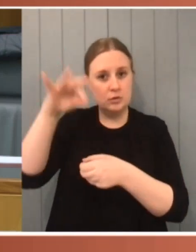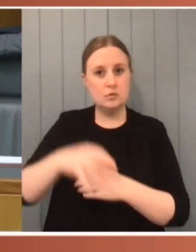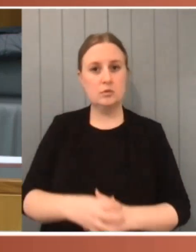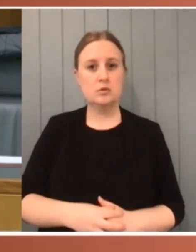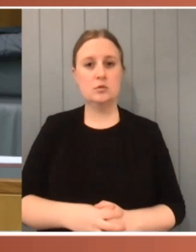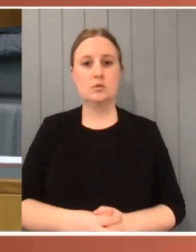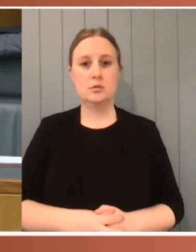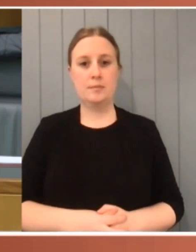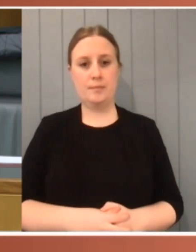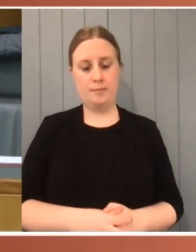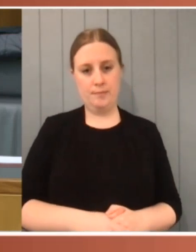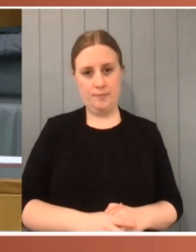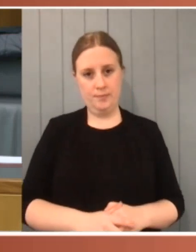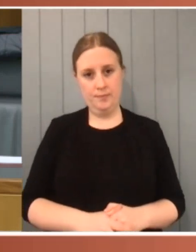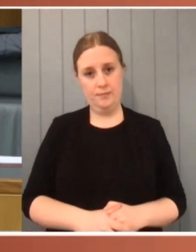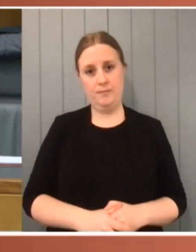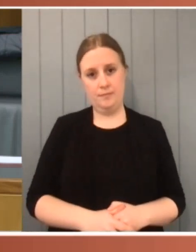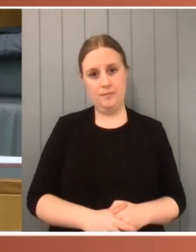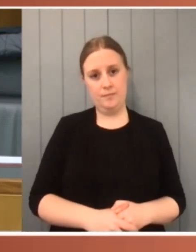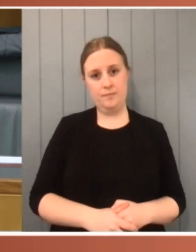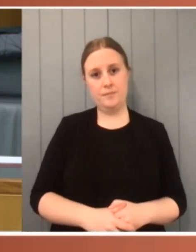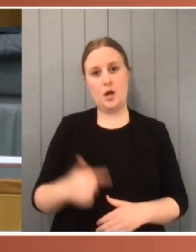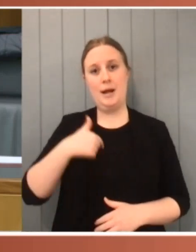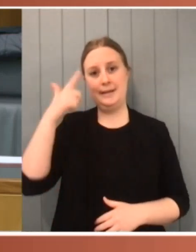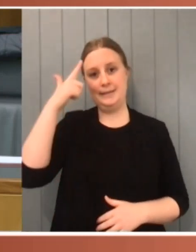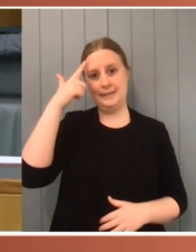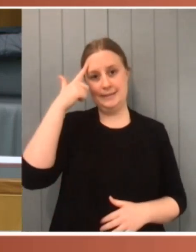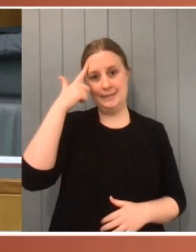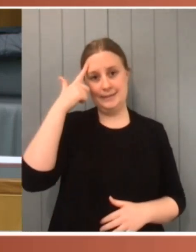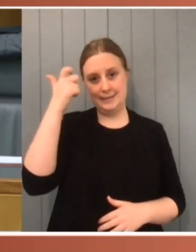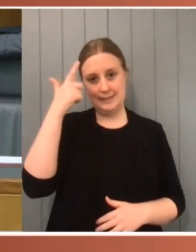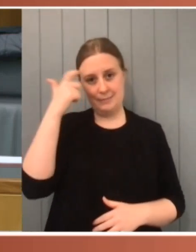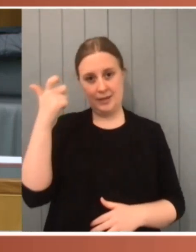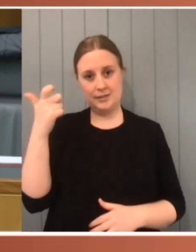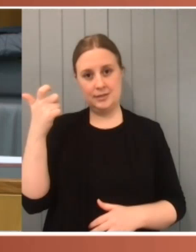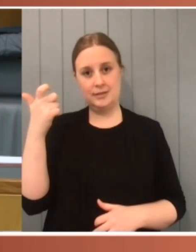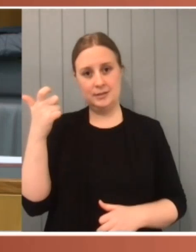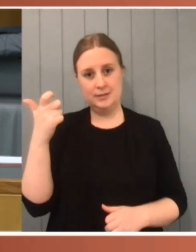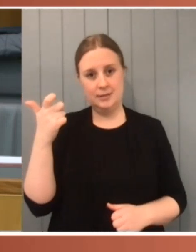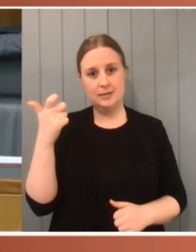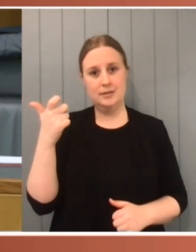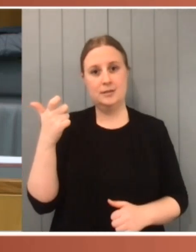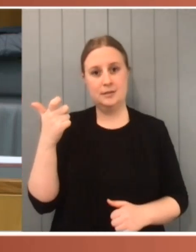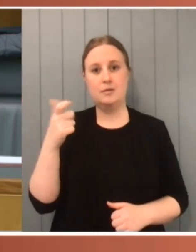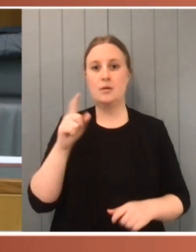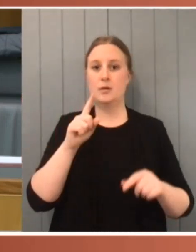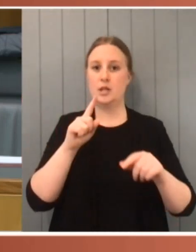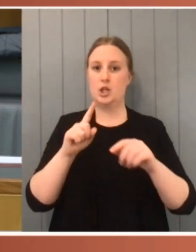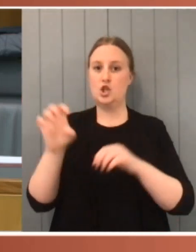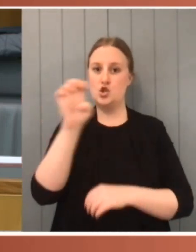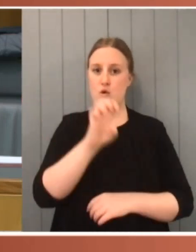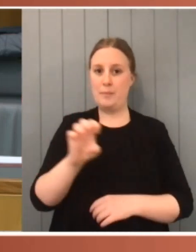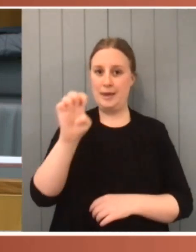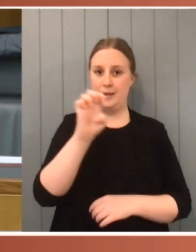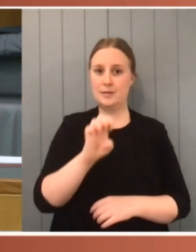sortition. But I suspect that compulsory voting may come back also in European debates, precisely